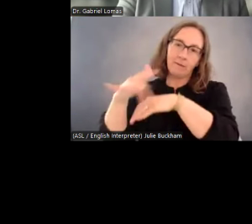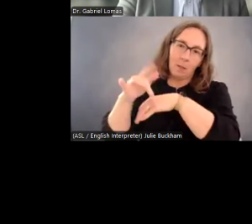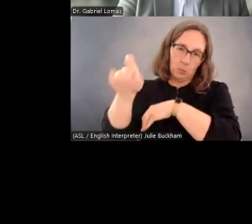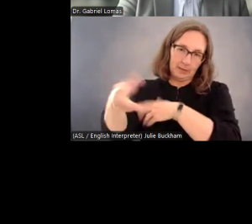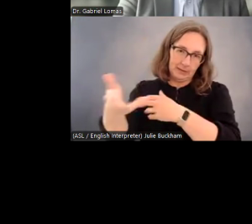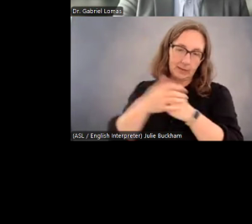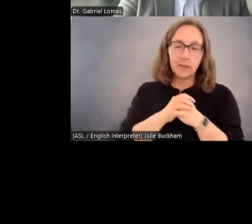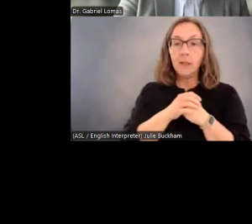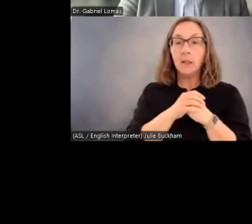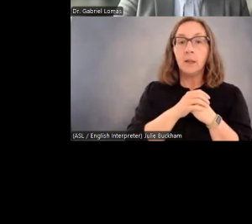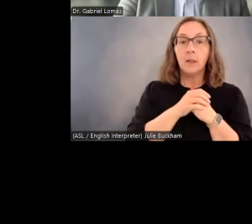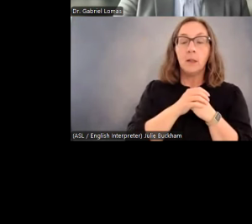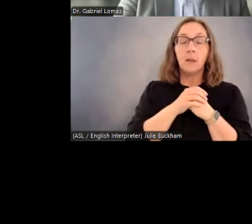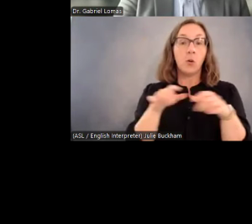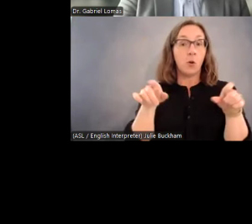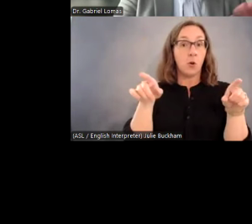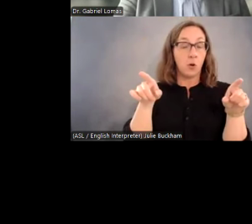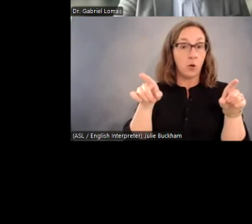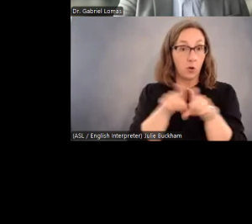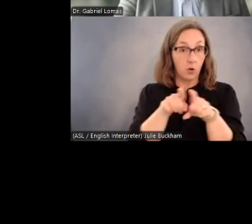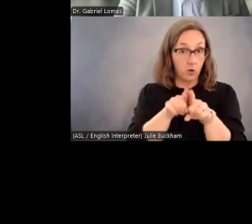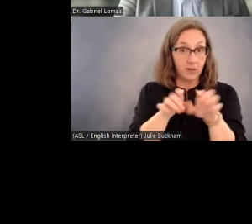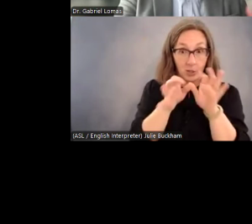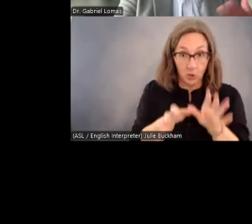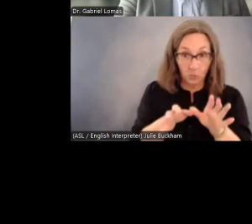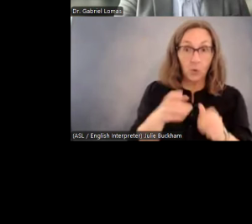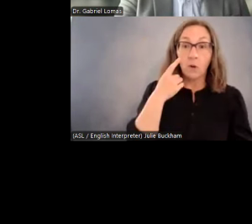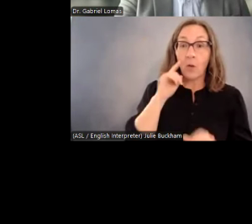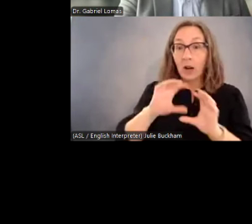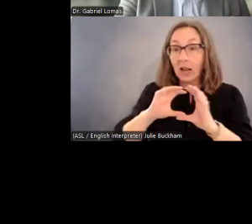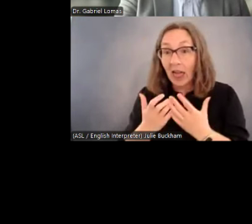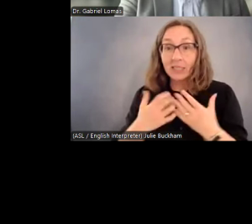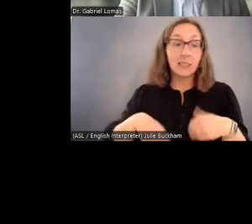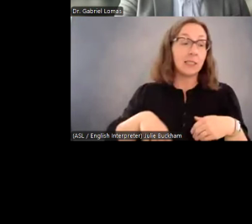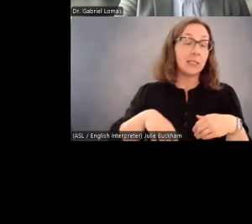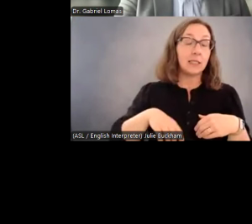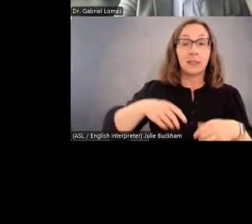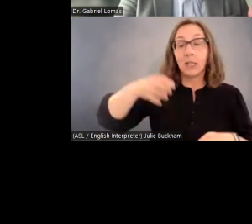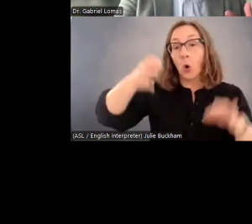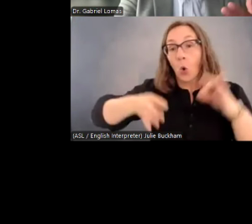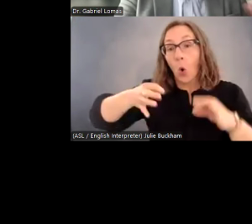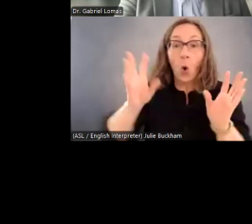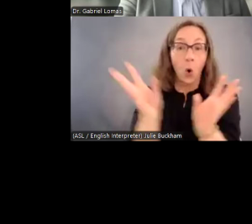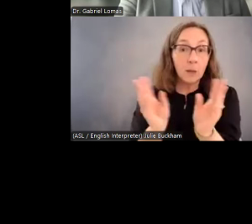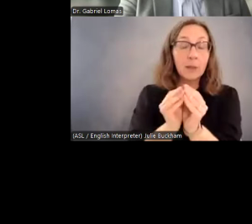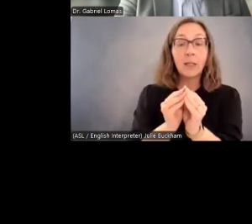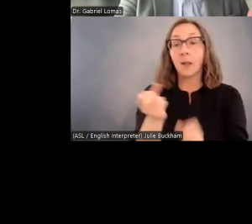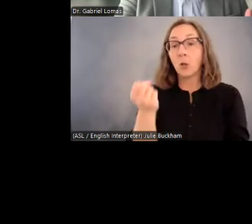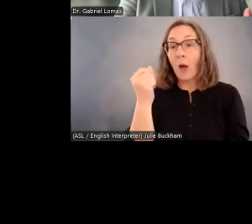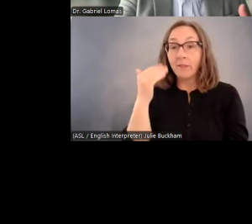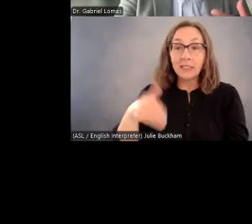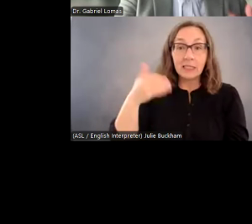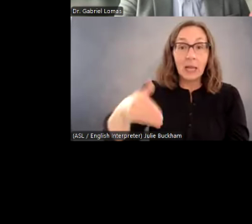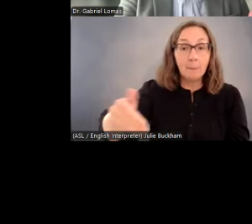Also related to incarceration, interpreters should be available for classes, parole hearings, 12-step meetings, substance abuse